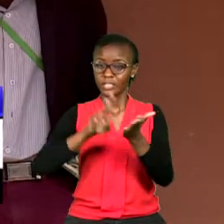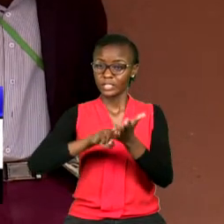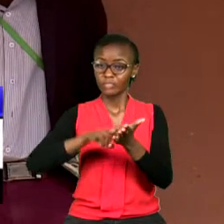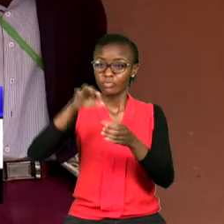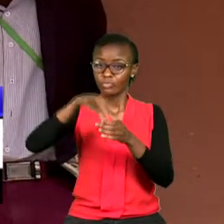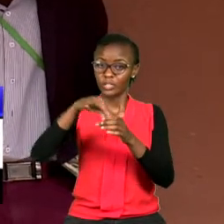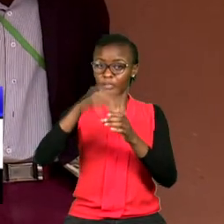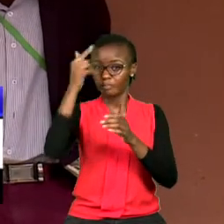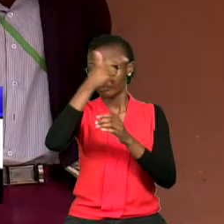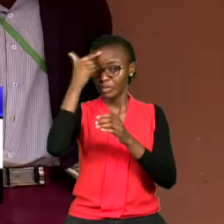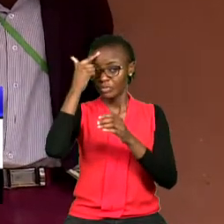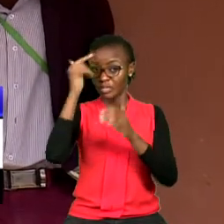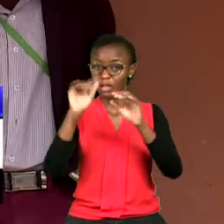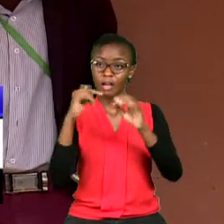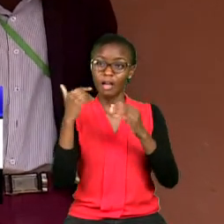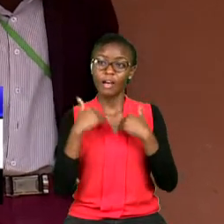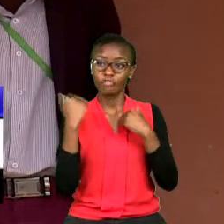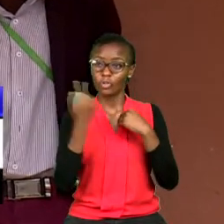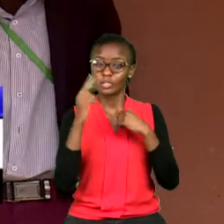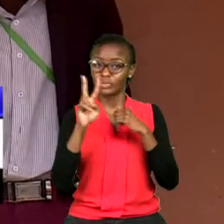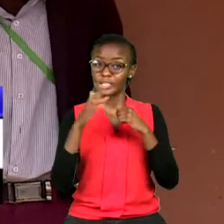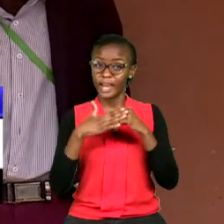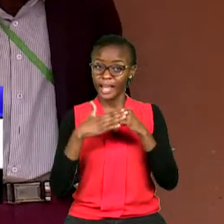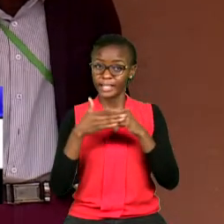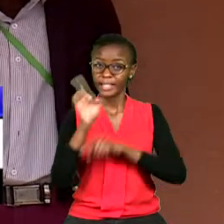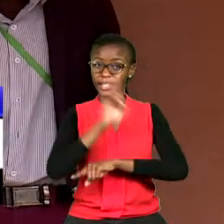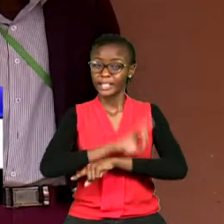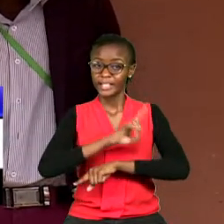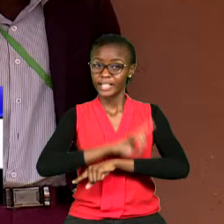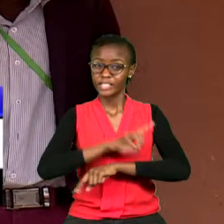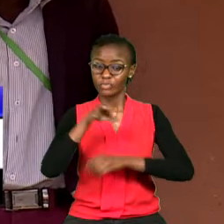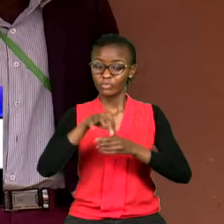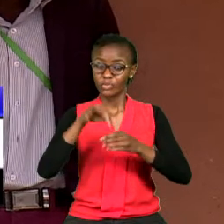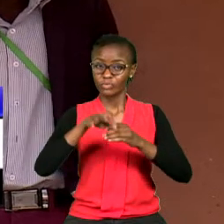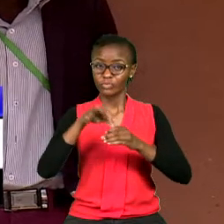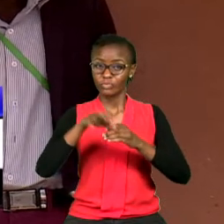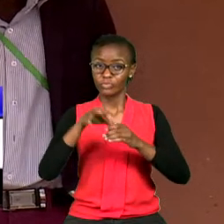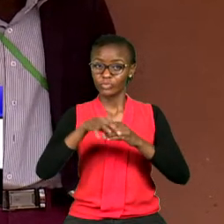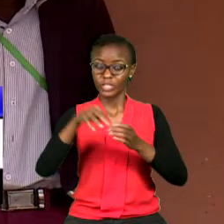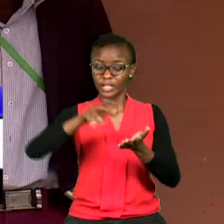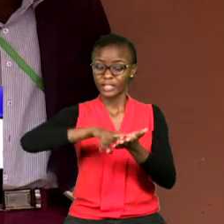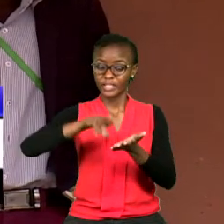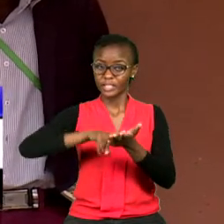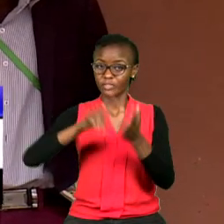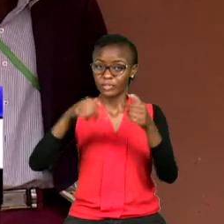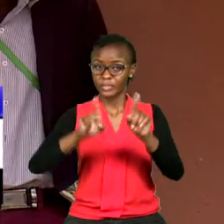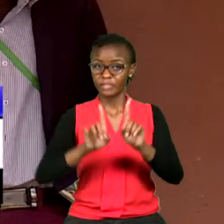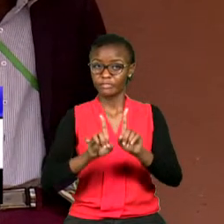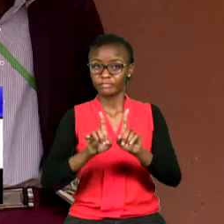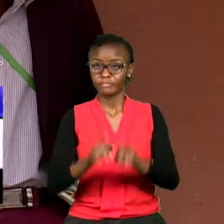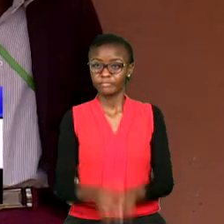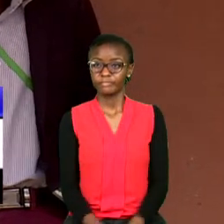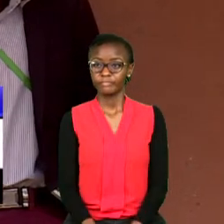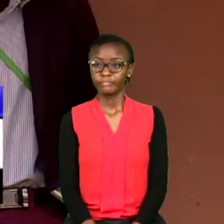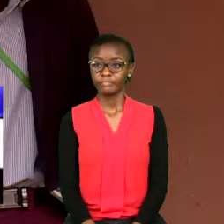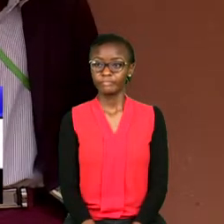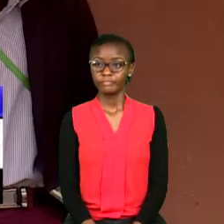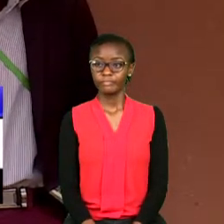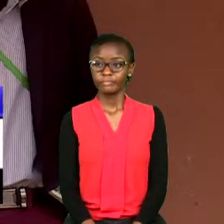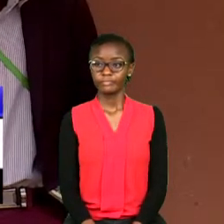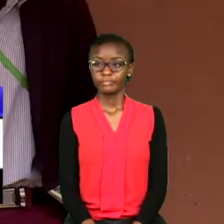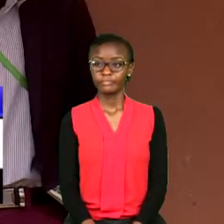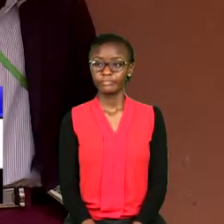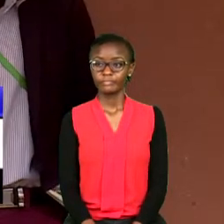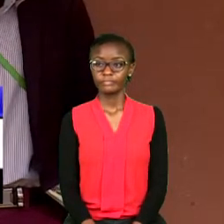of 29 days to register as Kenyan voters as the clock ticks to the 2022 general elections. Daniel Karaoke for Switch TV,